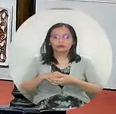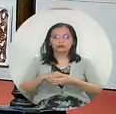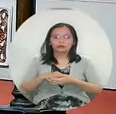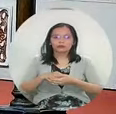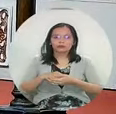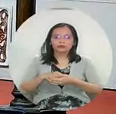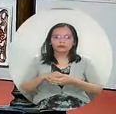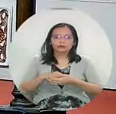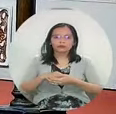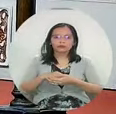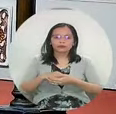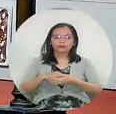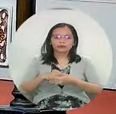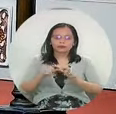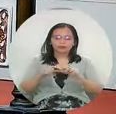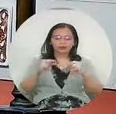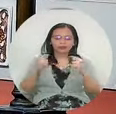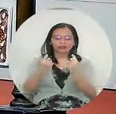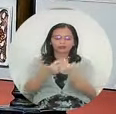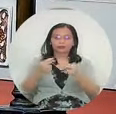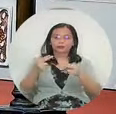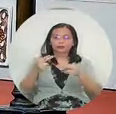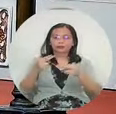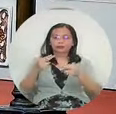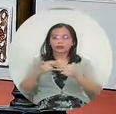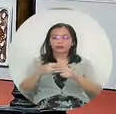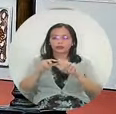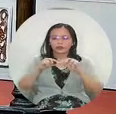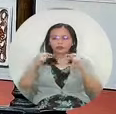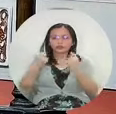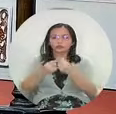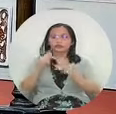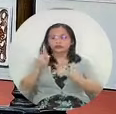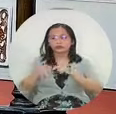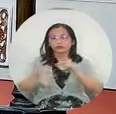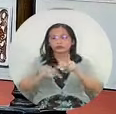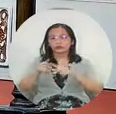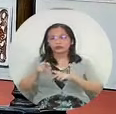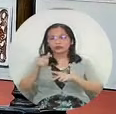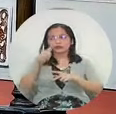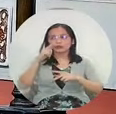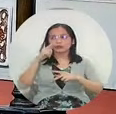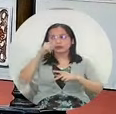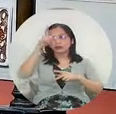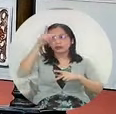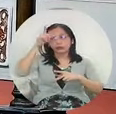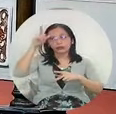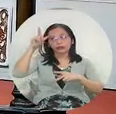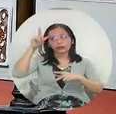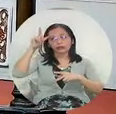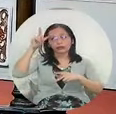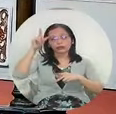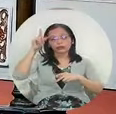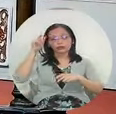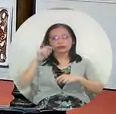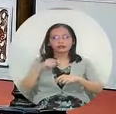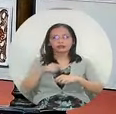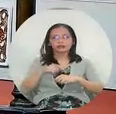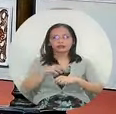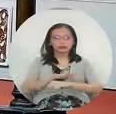itom. Ang uban, ang ilang kulor mulag lubot sa kawan kaldiro. Tinood